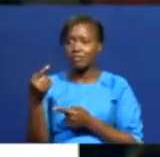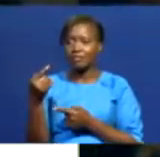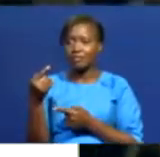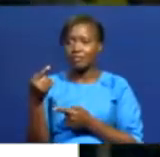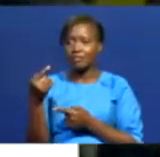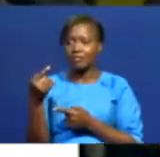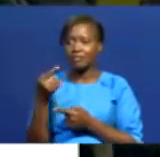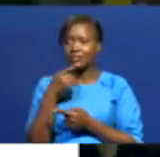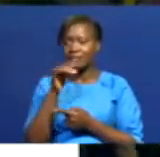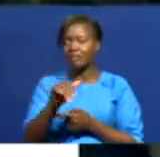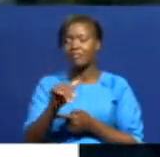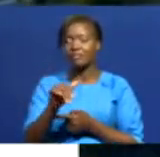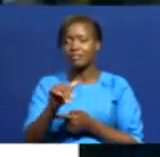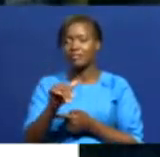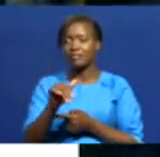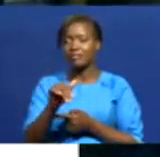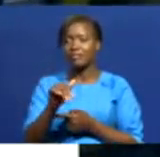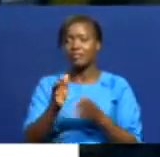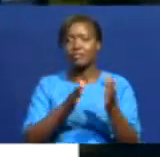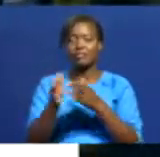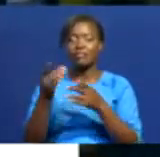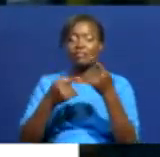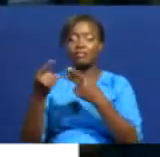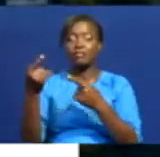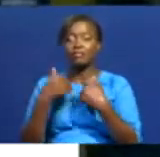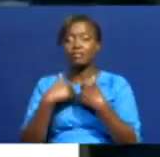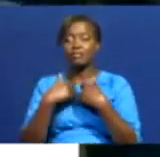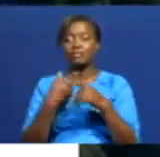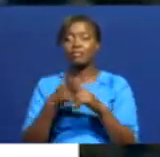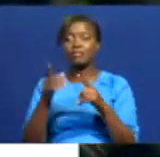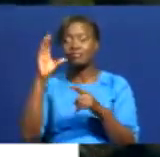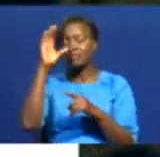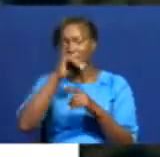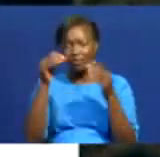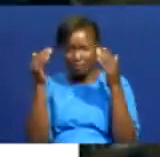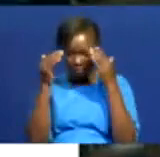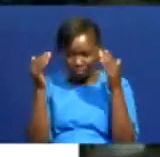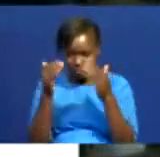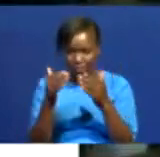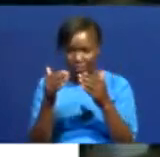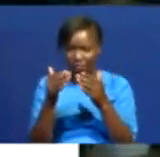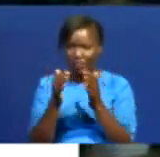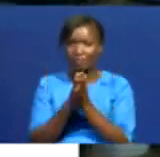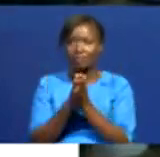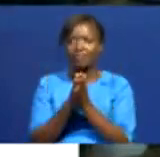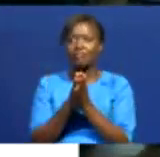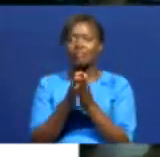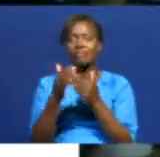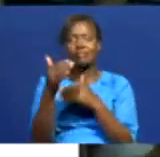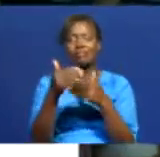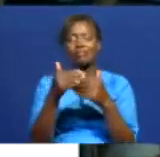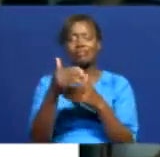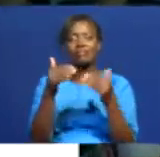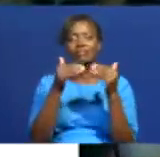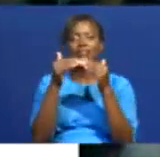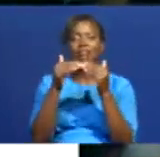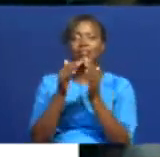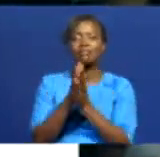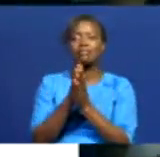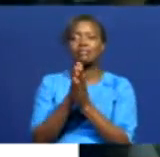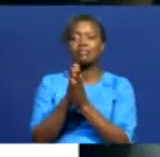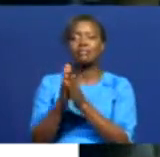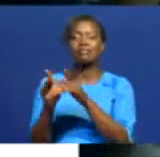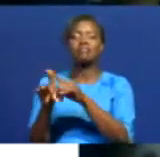He said that Harambee Stars had a chance to win the game, but lack of concentration in closing stages of the match led them to conceding